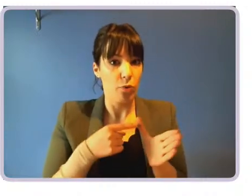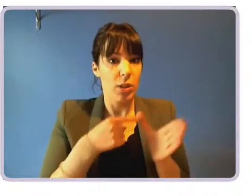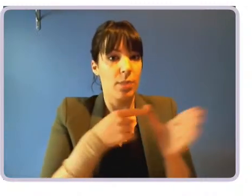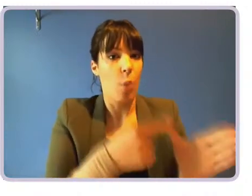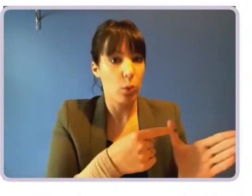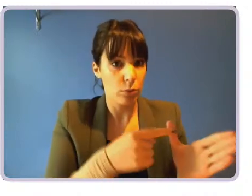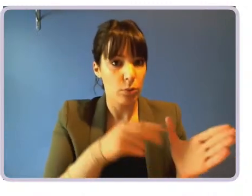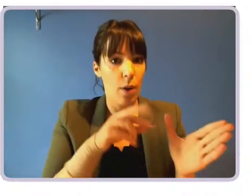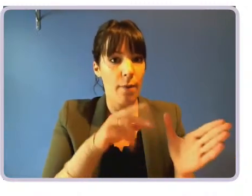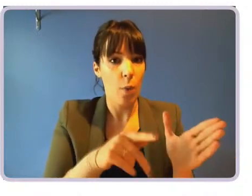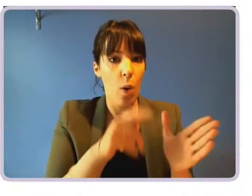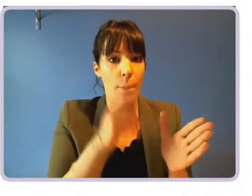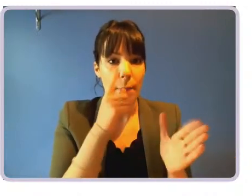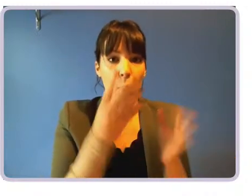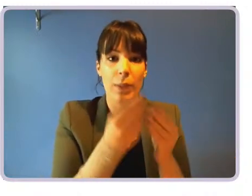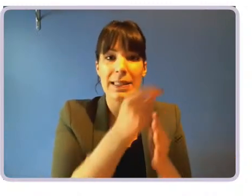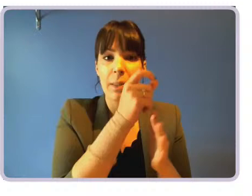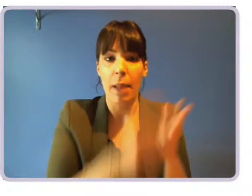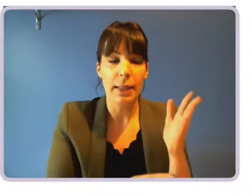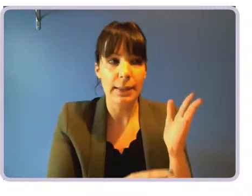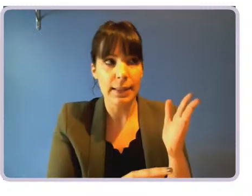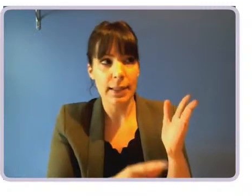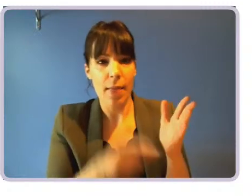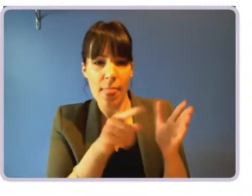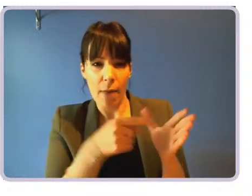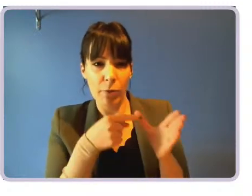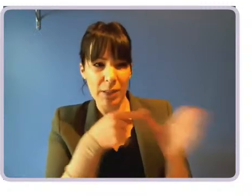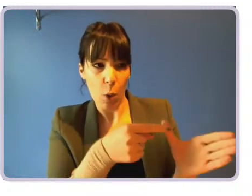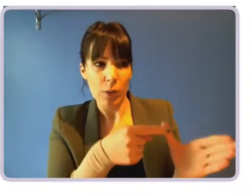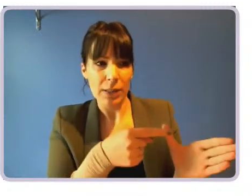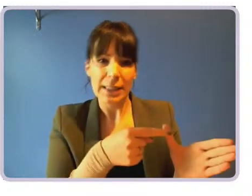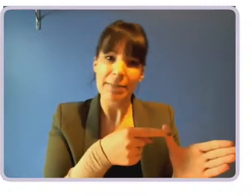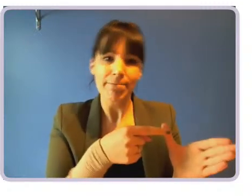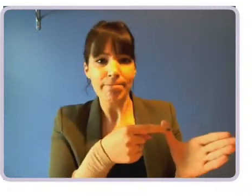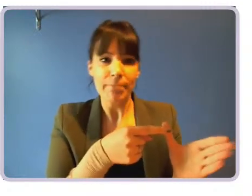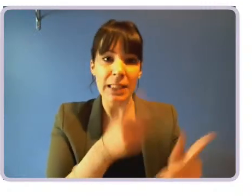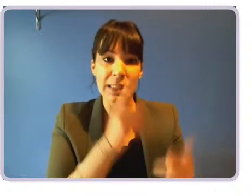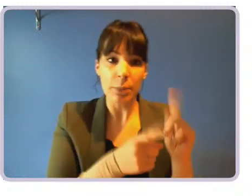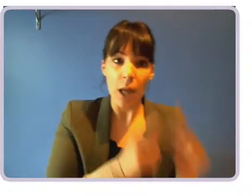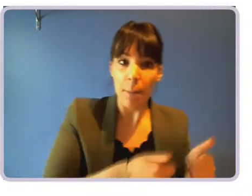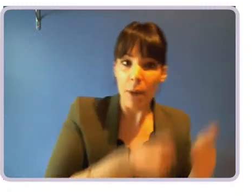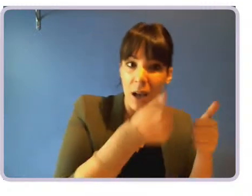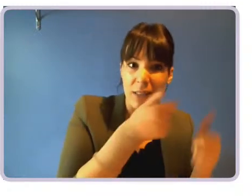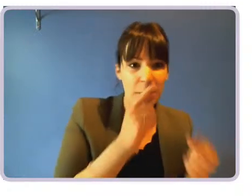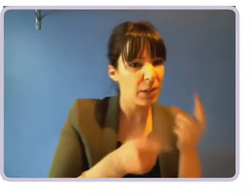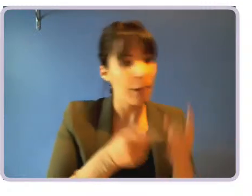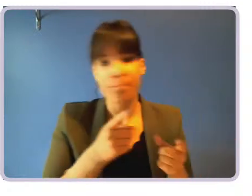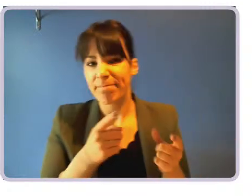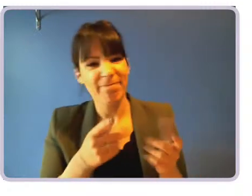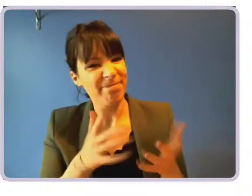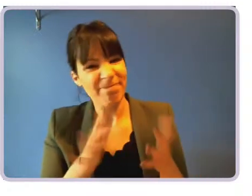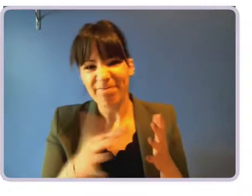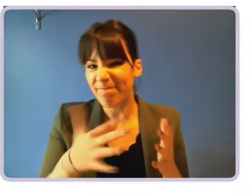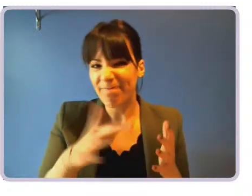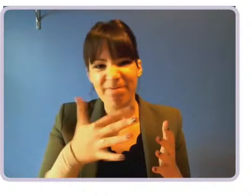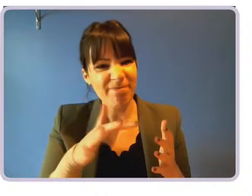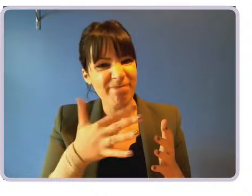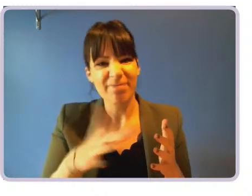been ideal in terms of how we've responded from a public health